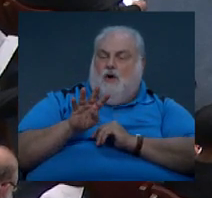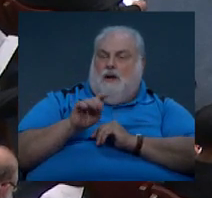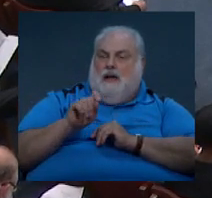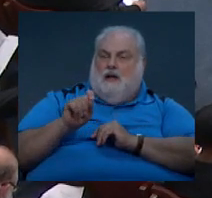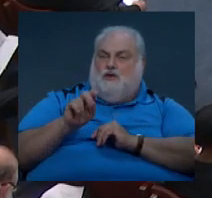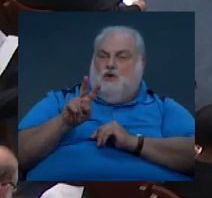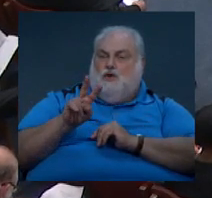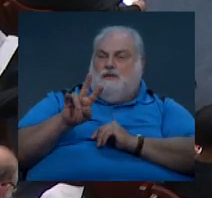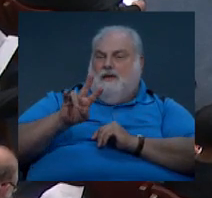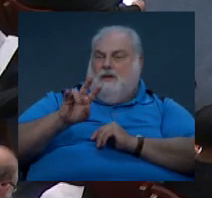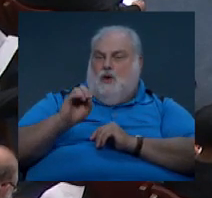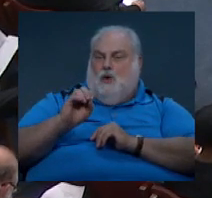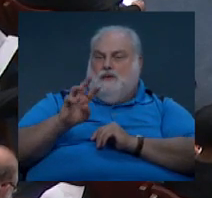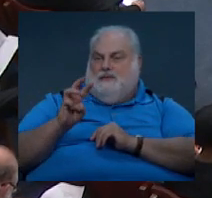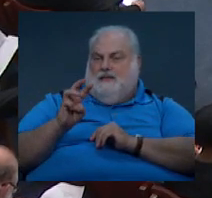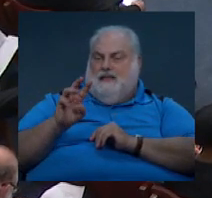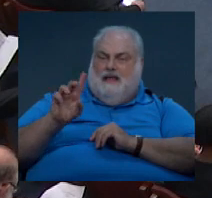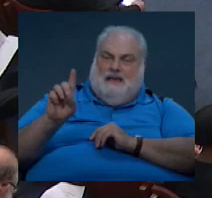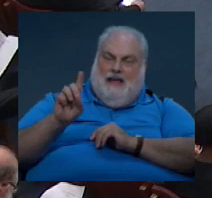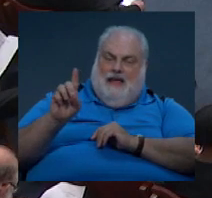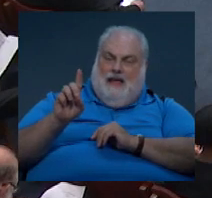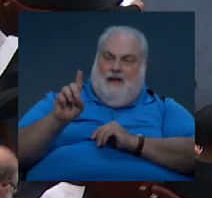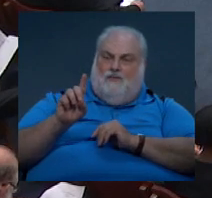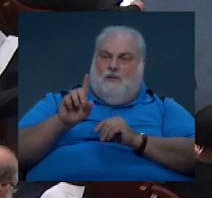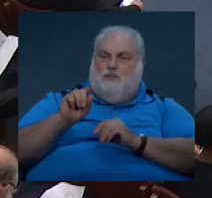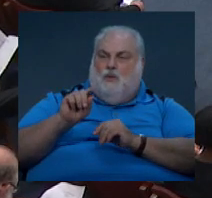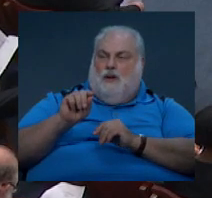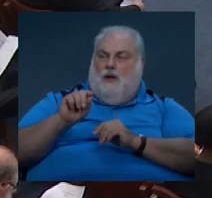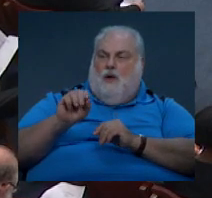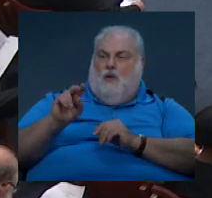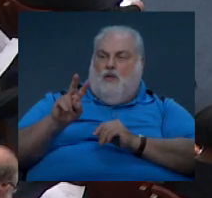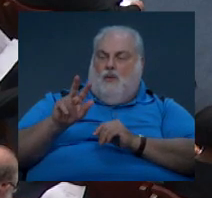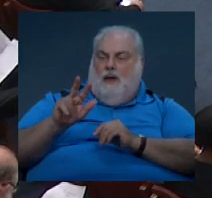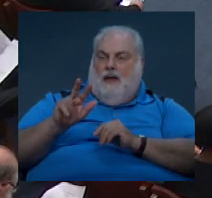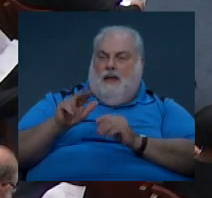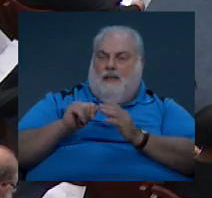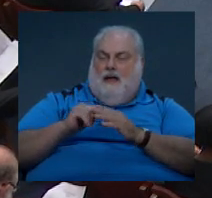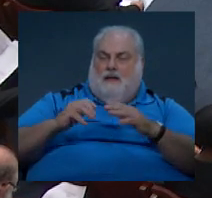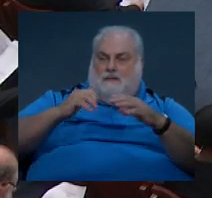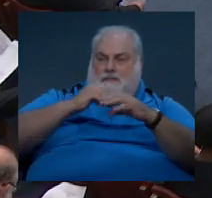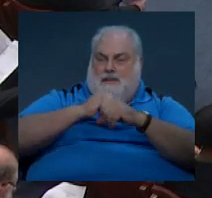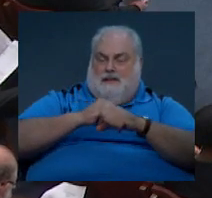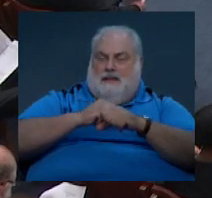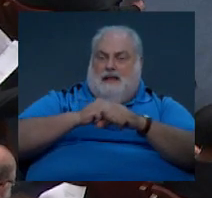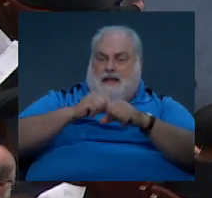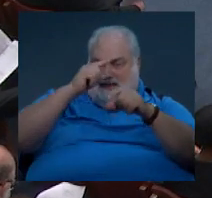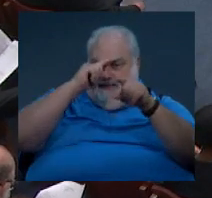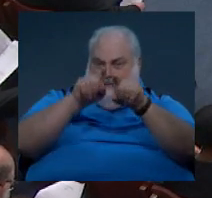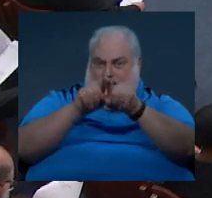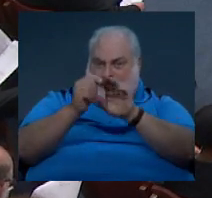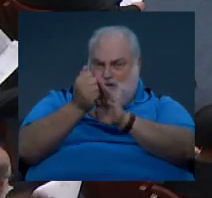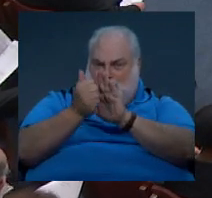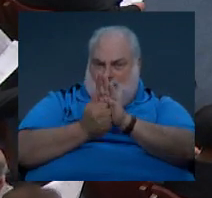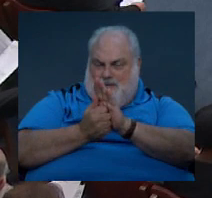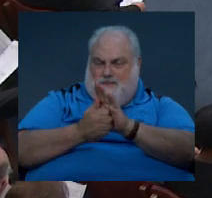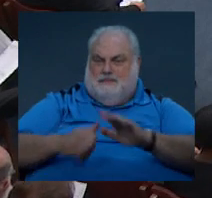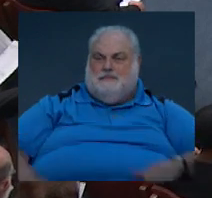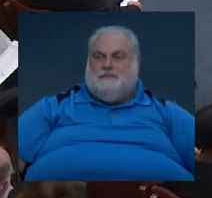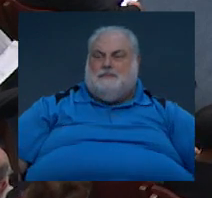15-4-2706D of the Consolidated Incentive Act of 2003 and for the purposes. That concludes the consent agenda.